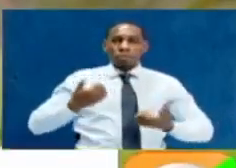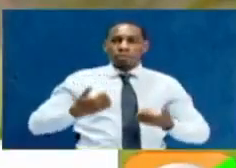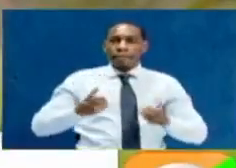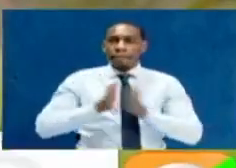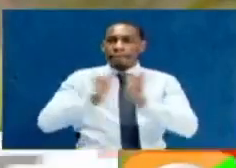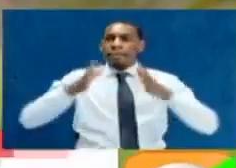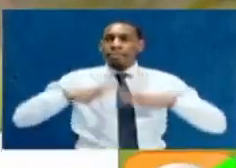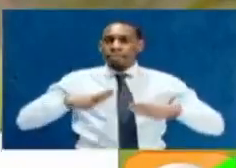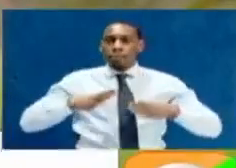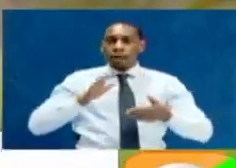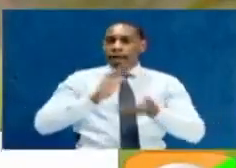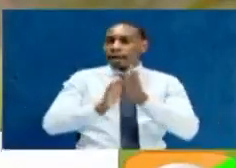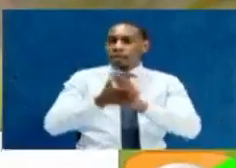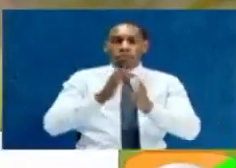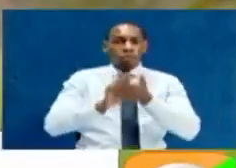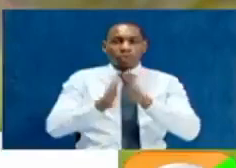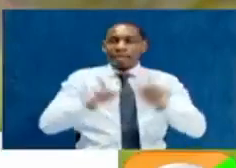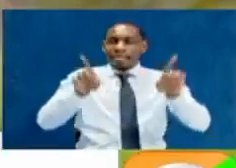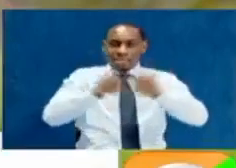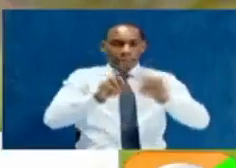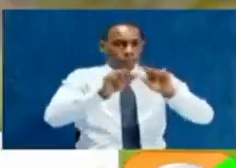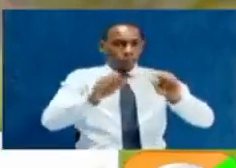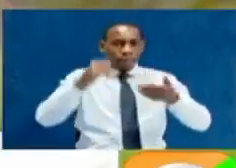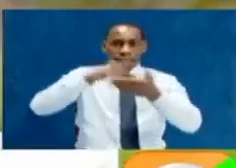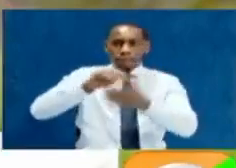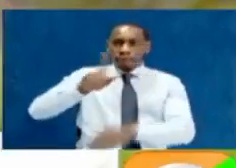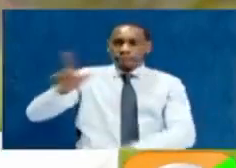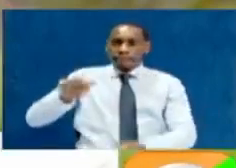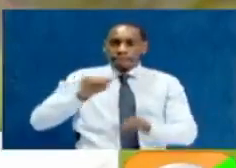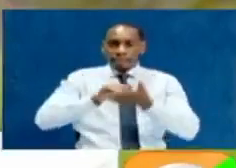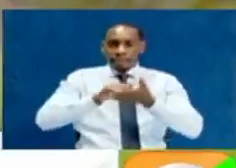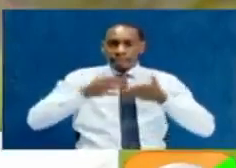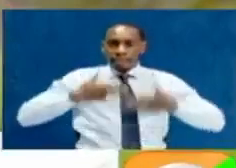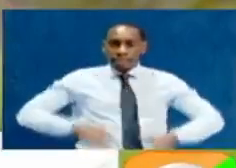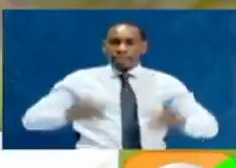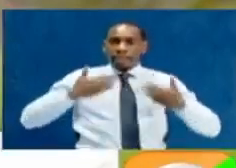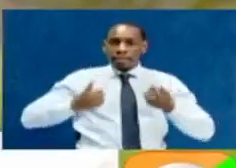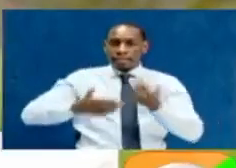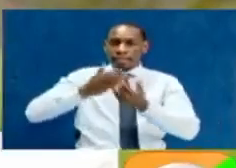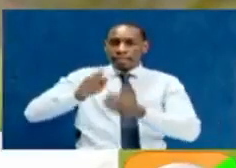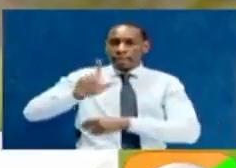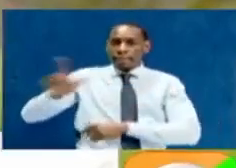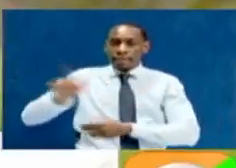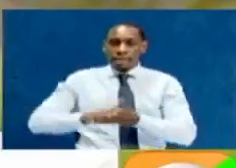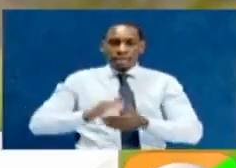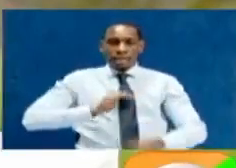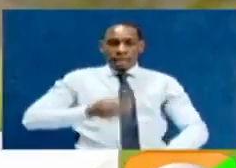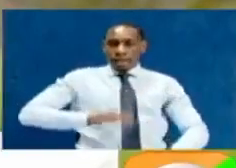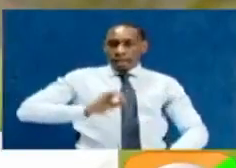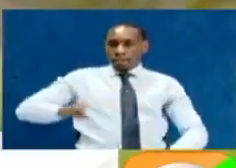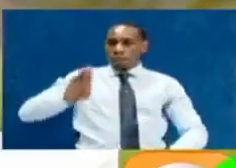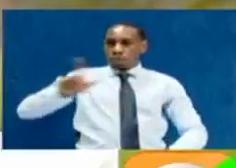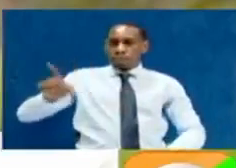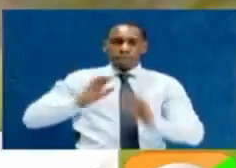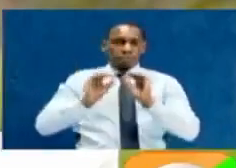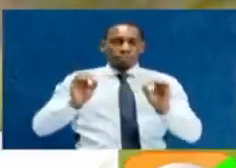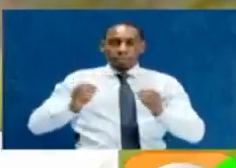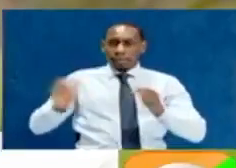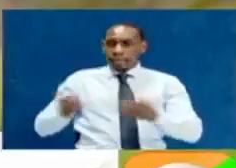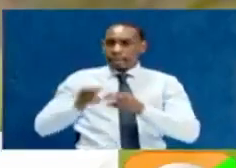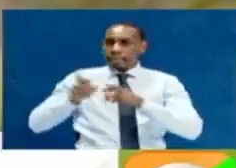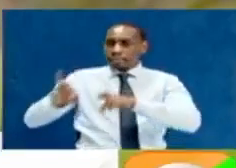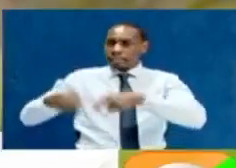public, because there is not such a thing in the bill. It is a reproductive healthcare bill, not an abortion bill, not encouraging